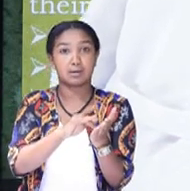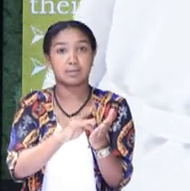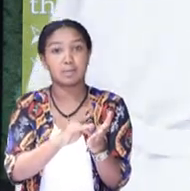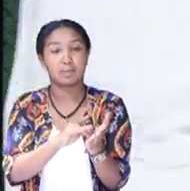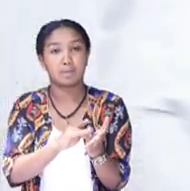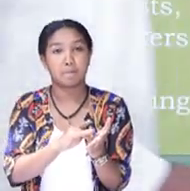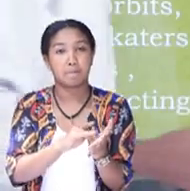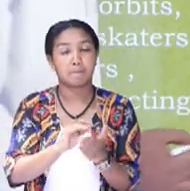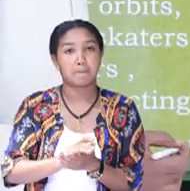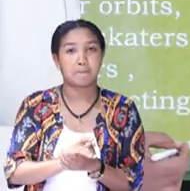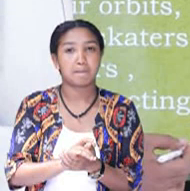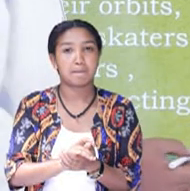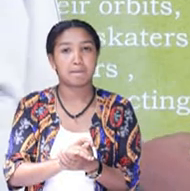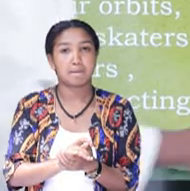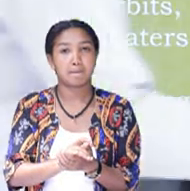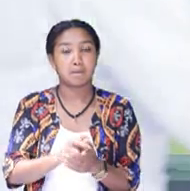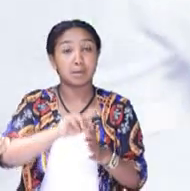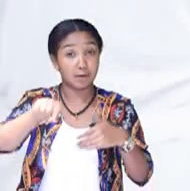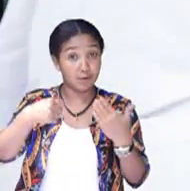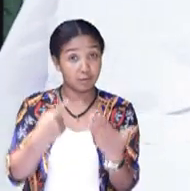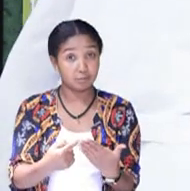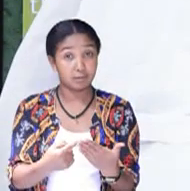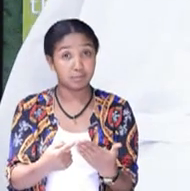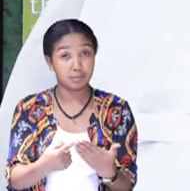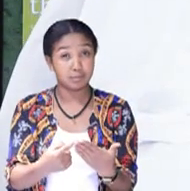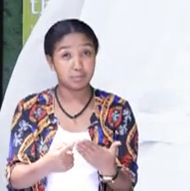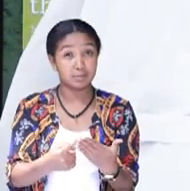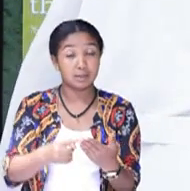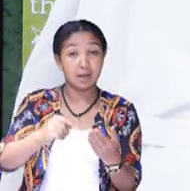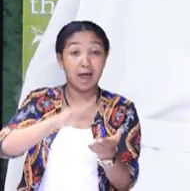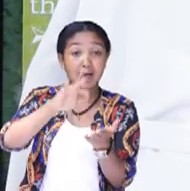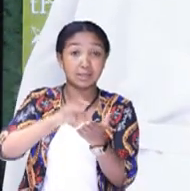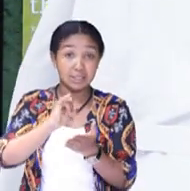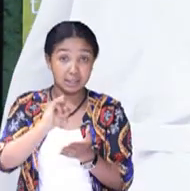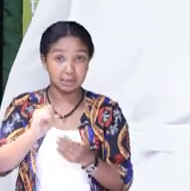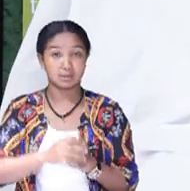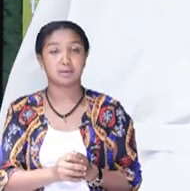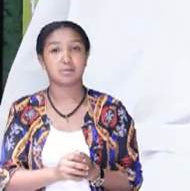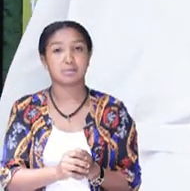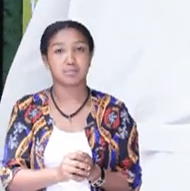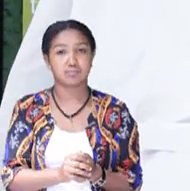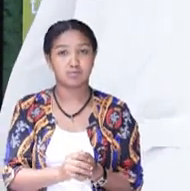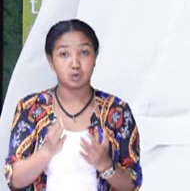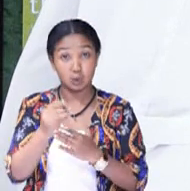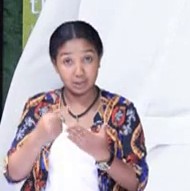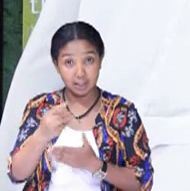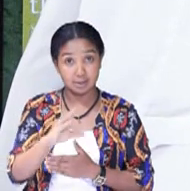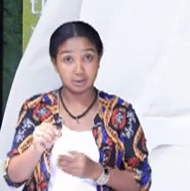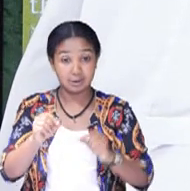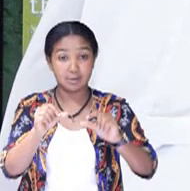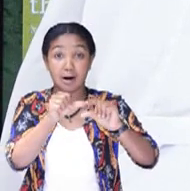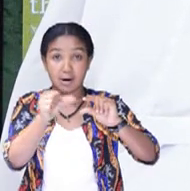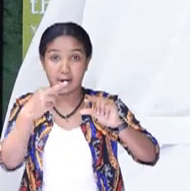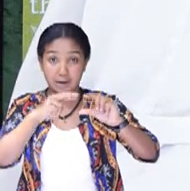that rotates about the axis. Therefore, the axis is through this, and the radius